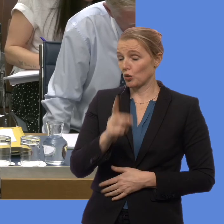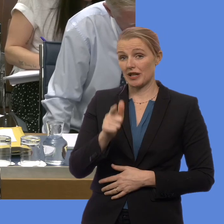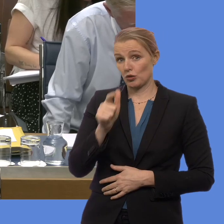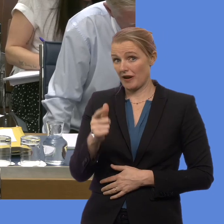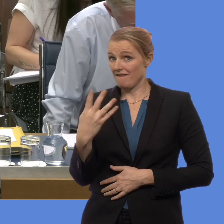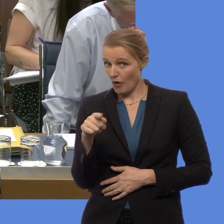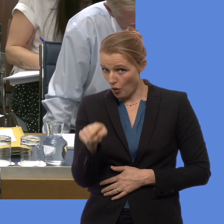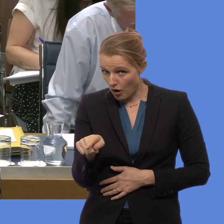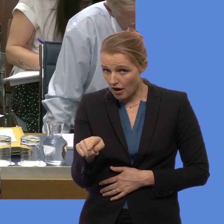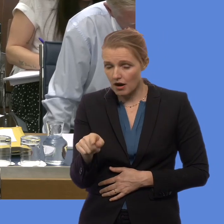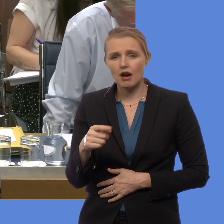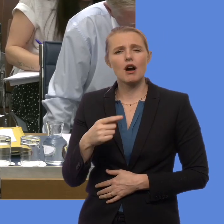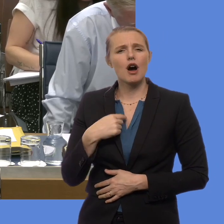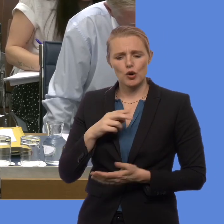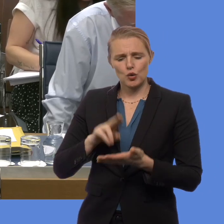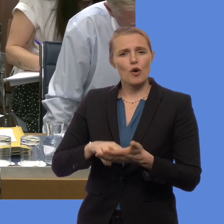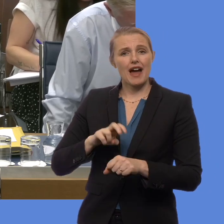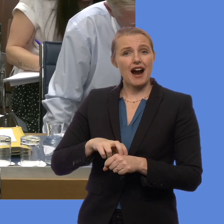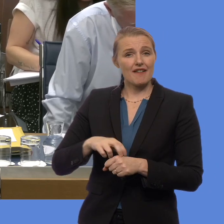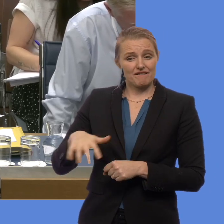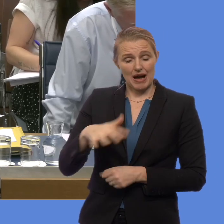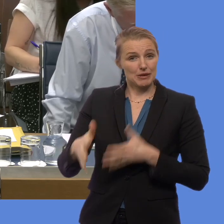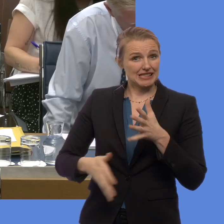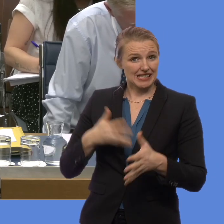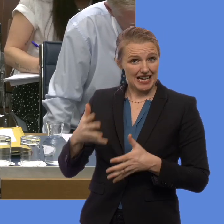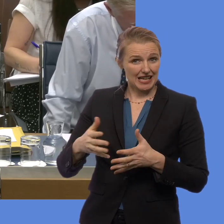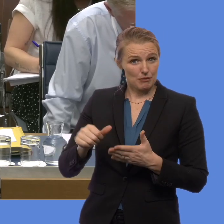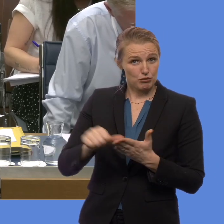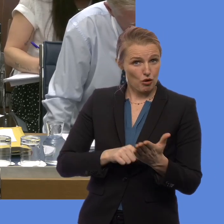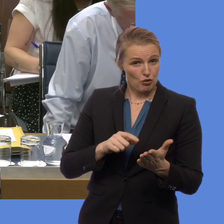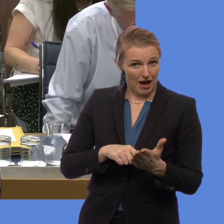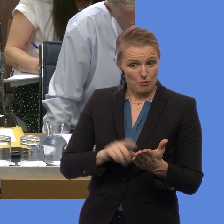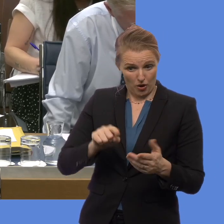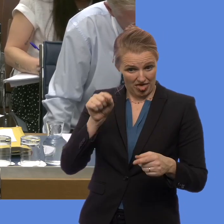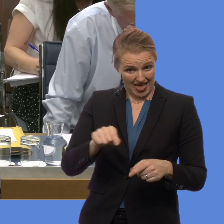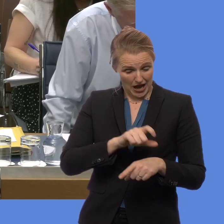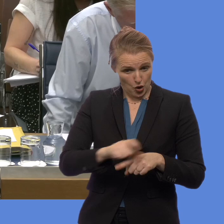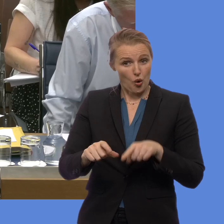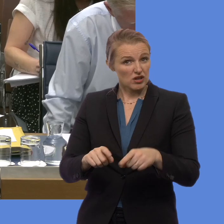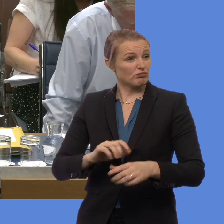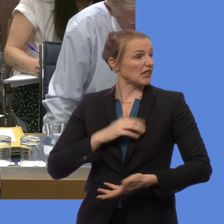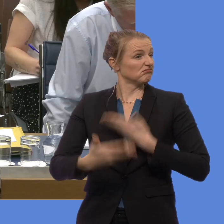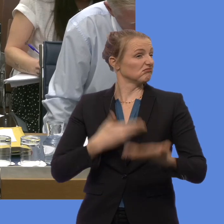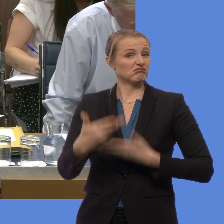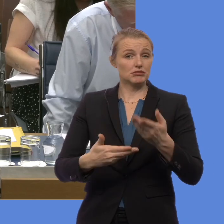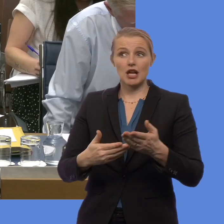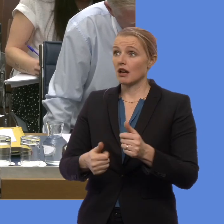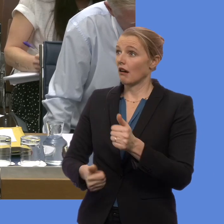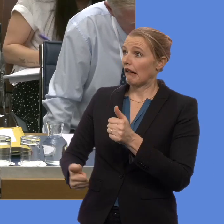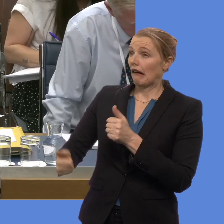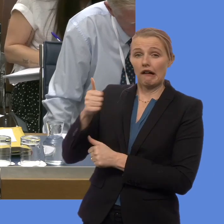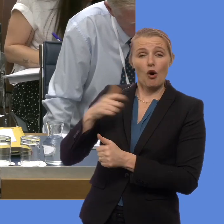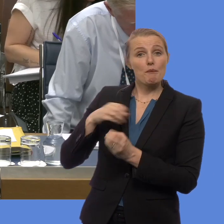department's Northern Ireland Family Signing Programme was acknowledged by the Chief Executive of the British Deaf Association as the best of its kind across the UK.